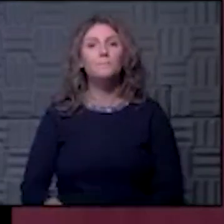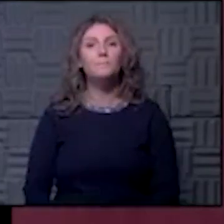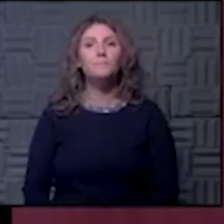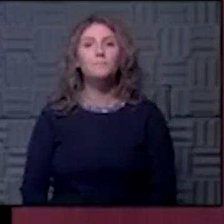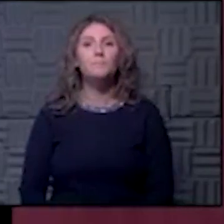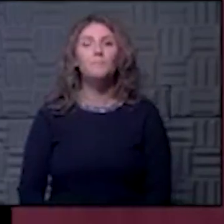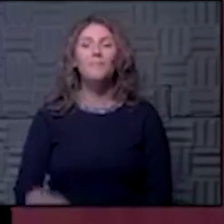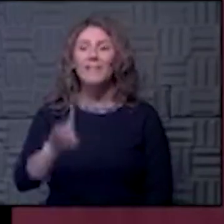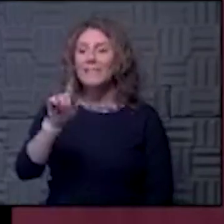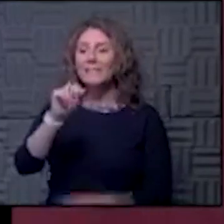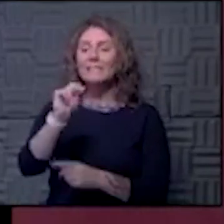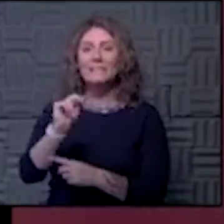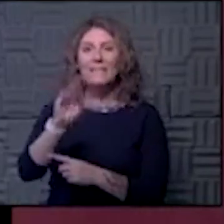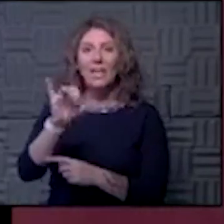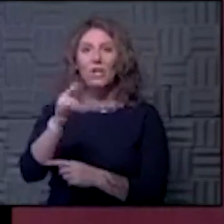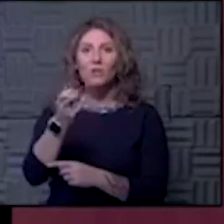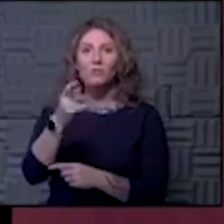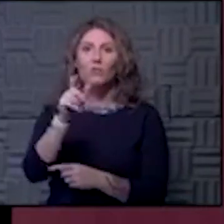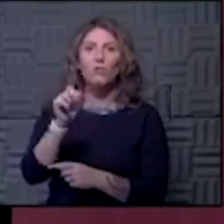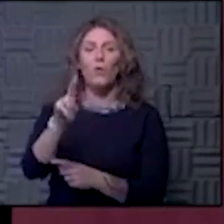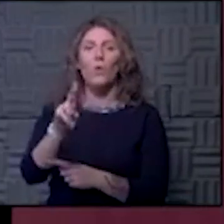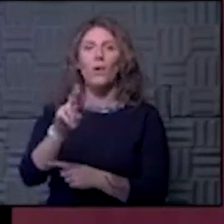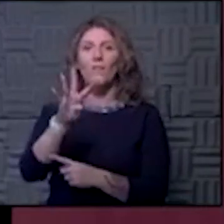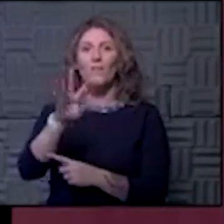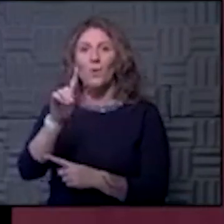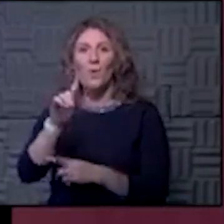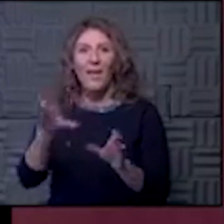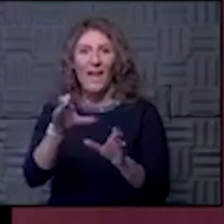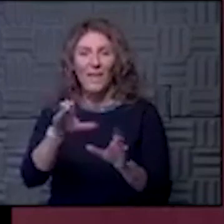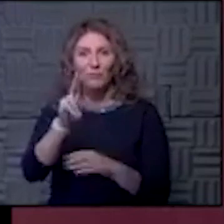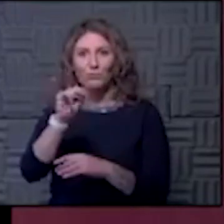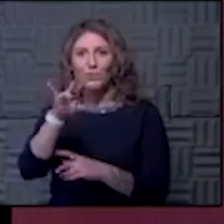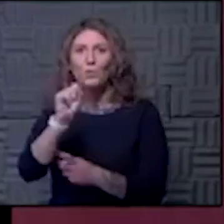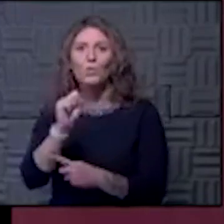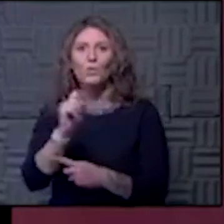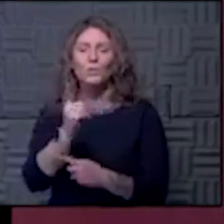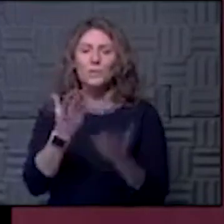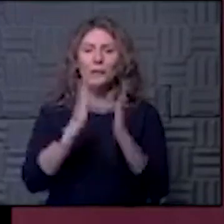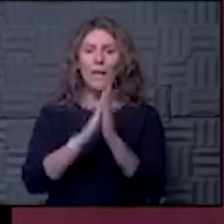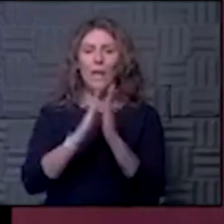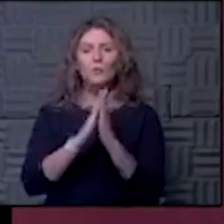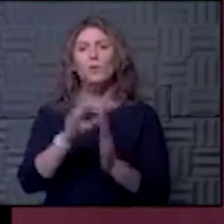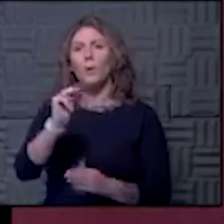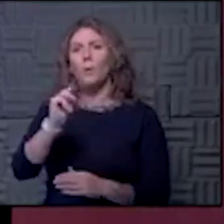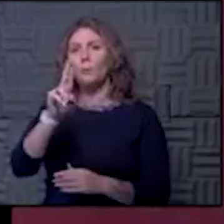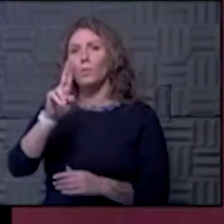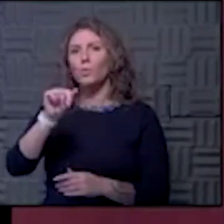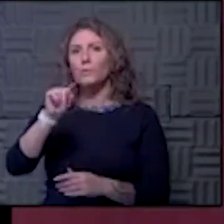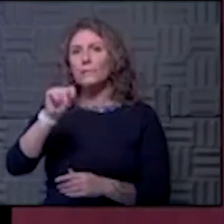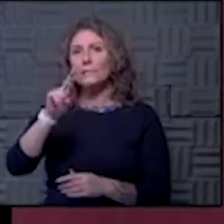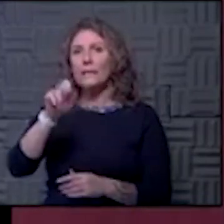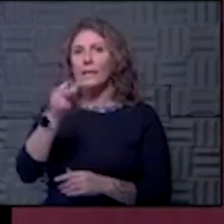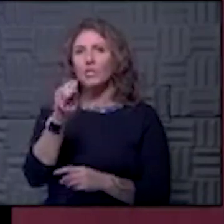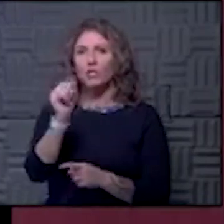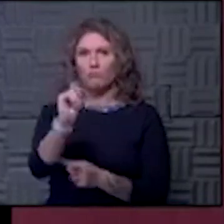Gentlemen, it's Dan Cohen from 41 Action News. I wanted to ask you about mutation. I know there's been a lot